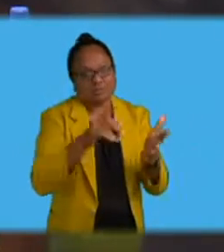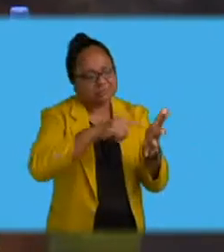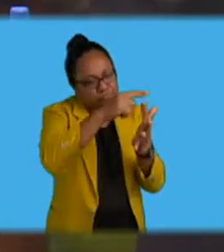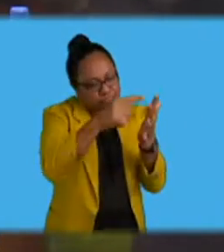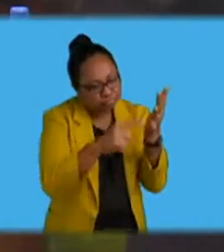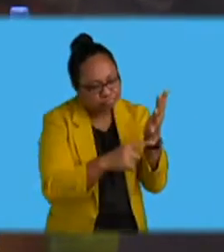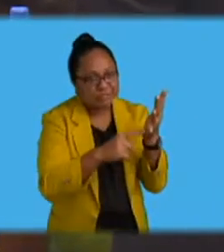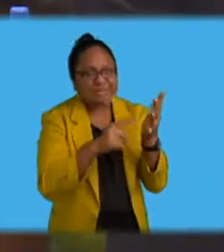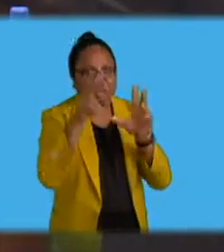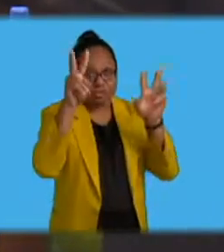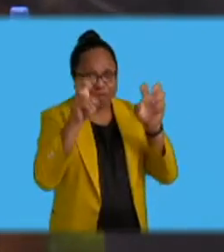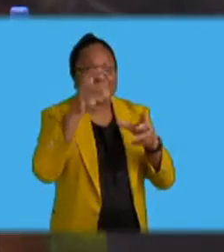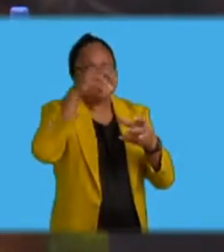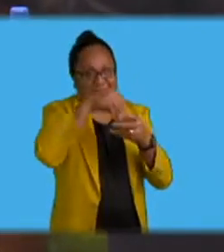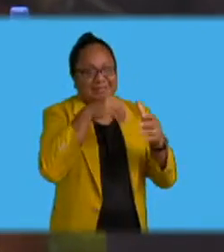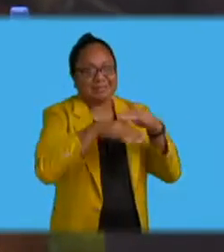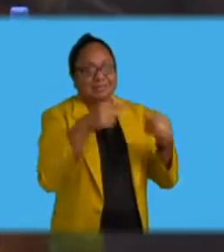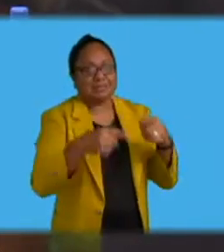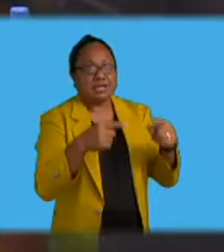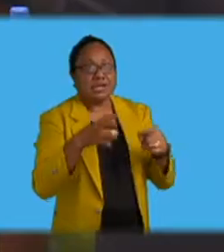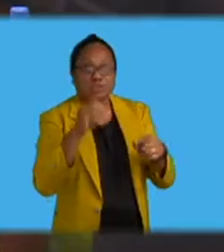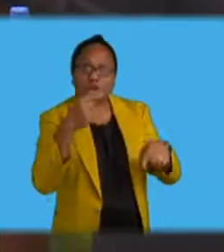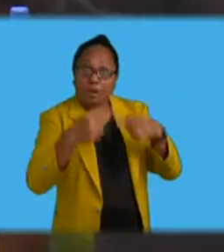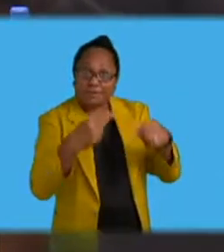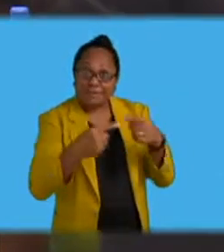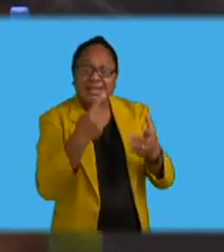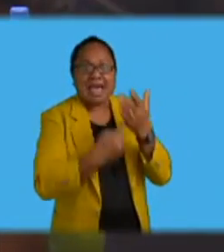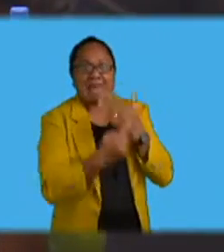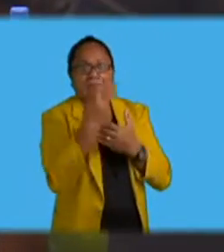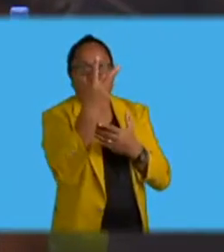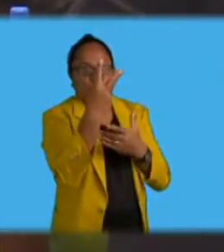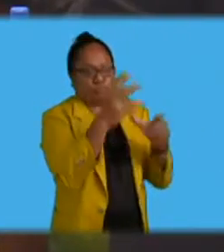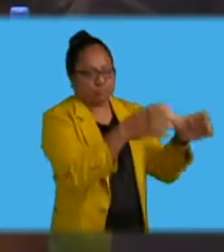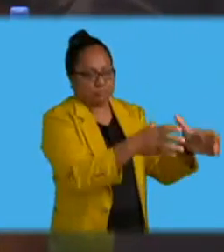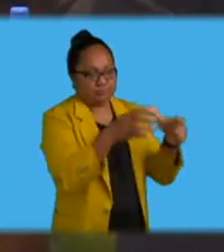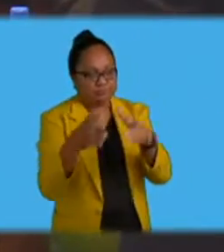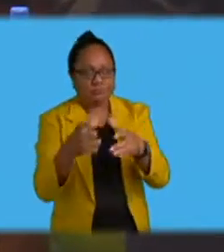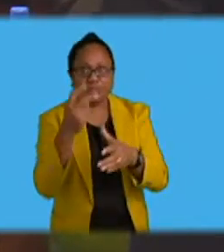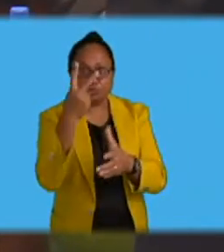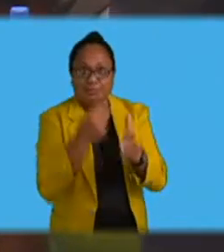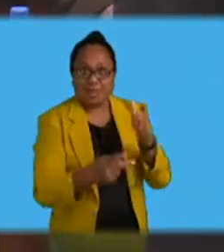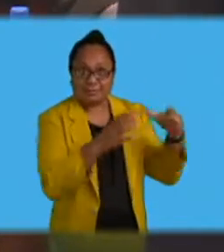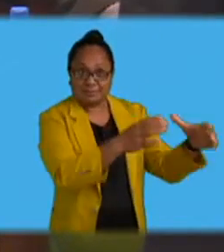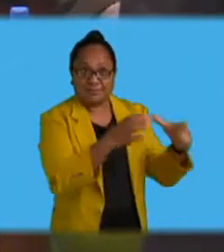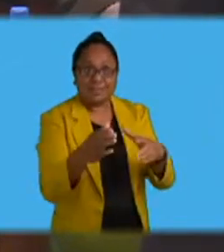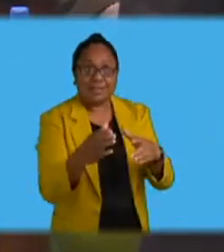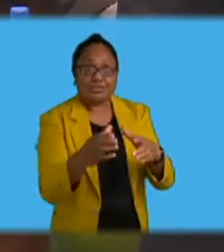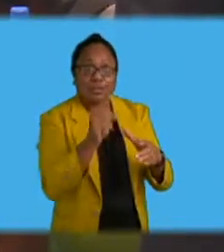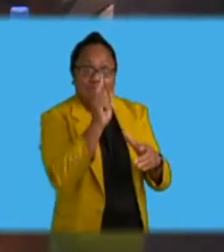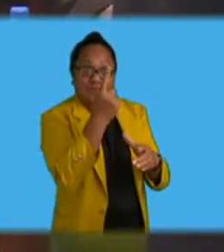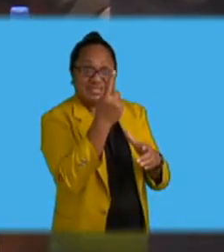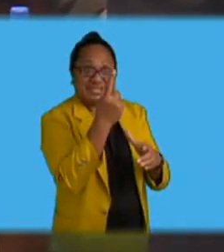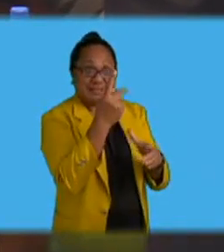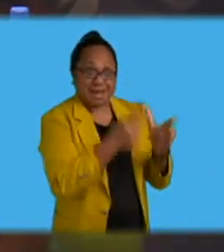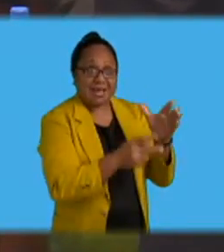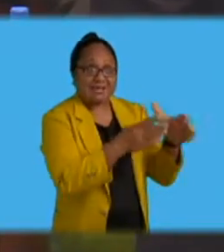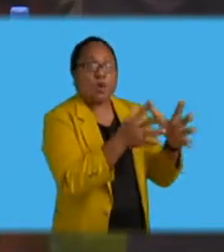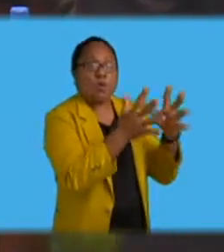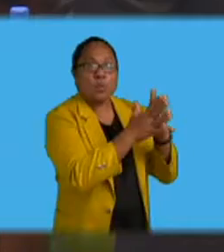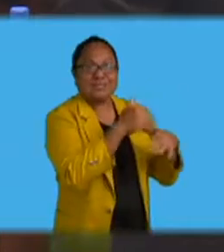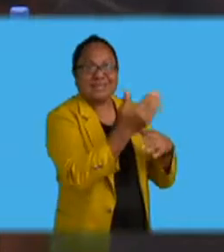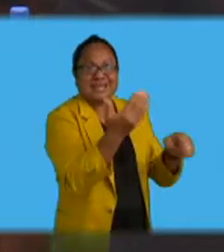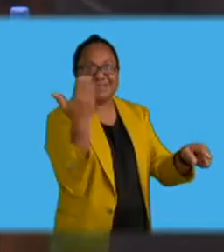Speaker, the competition took place in 2 categories. On the first category on Wednesday, 17th,